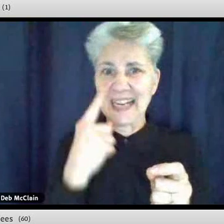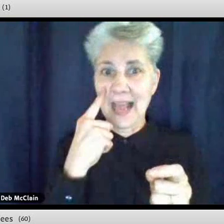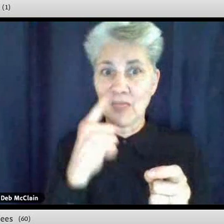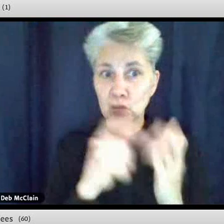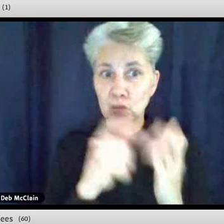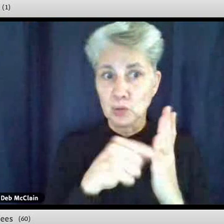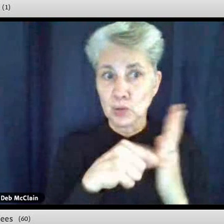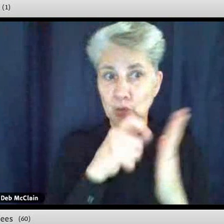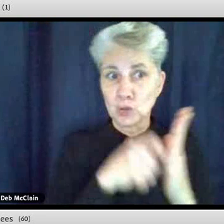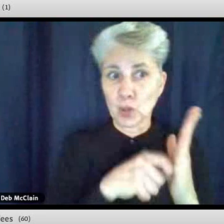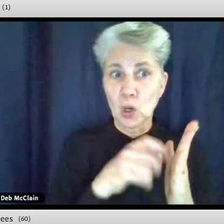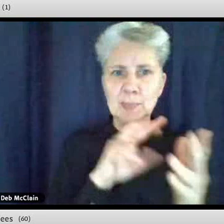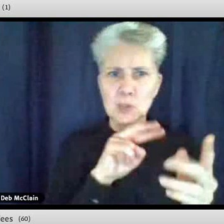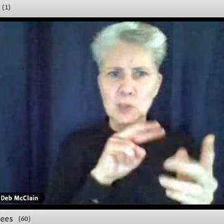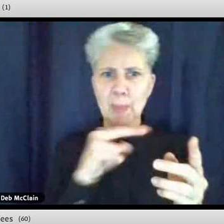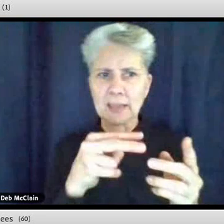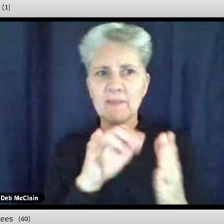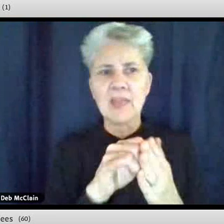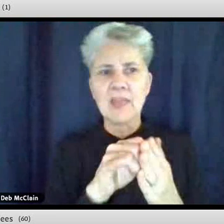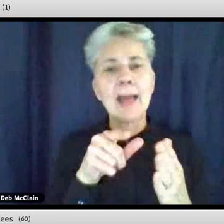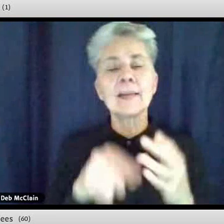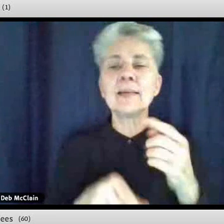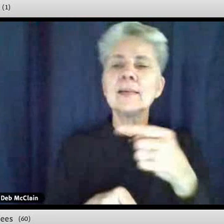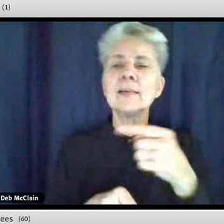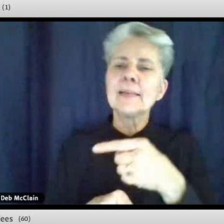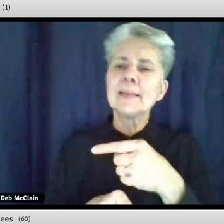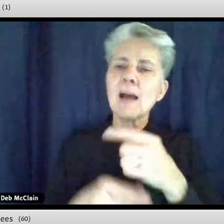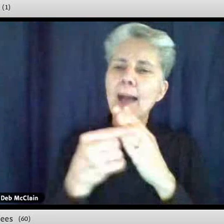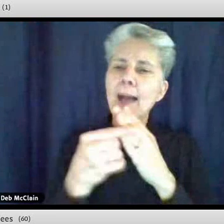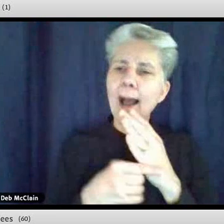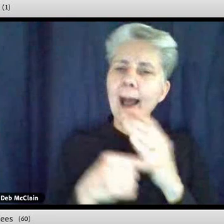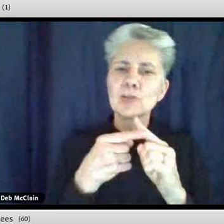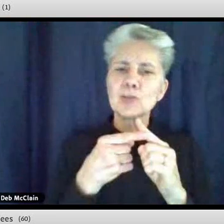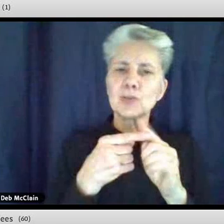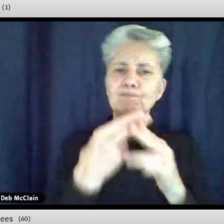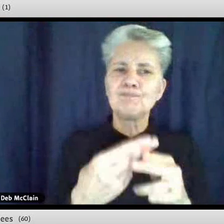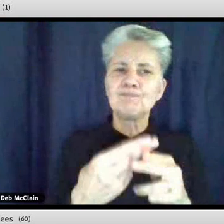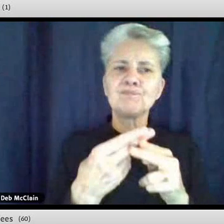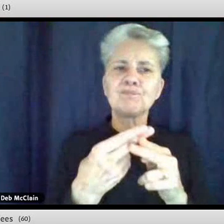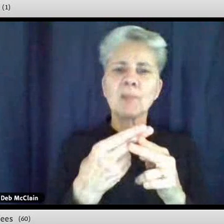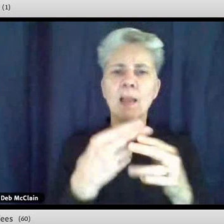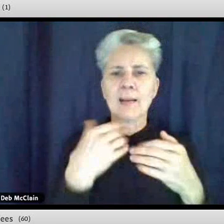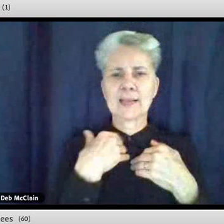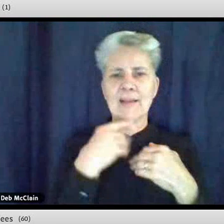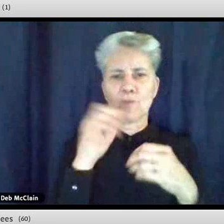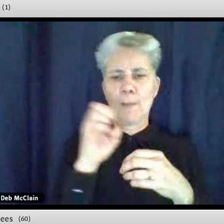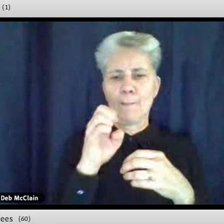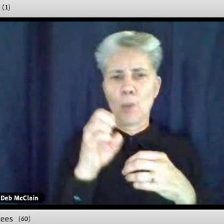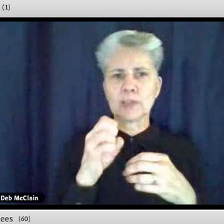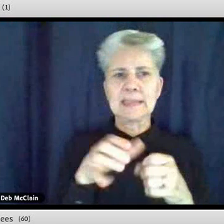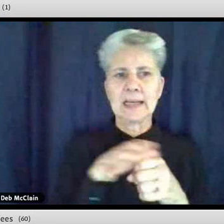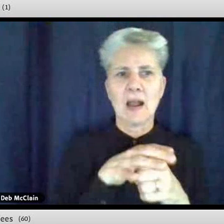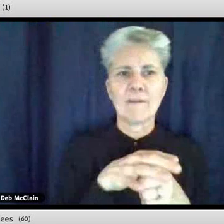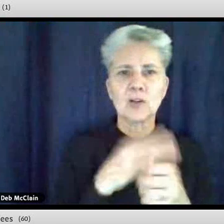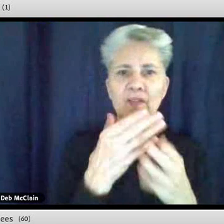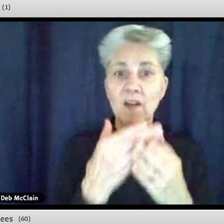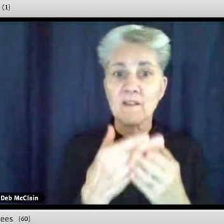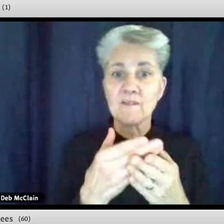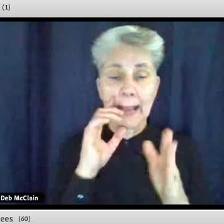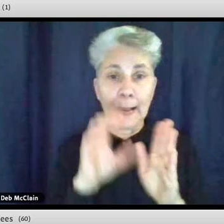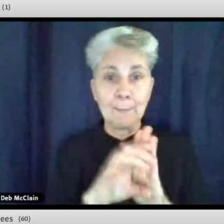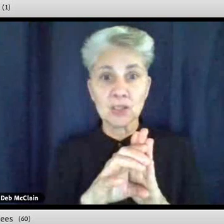on my job right now, where I do a lot of editing and there's a journalist kind of perspective. And this is a guide to